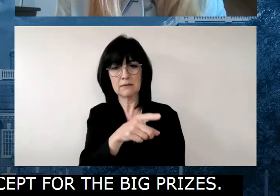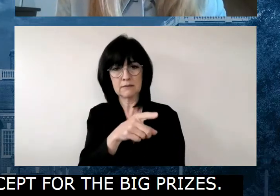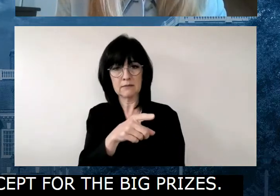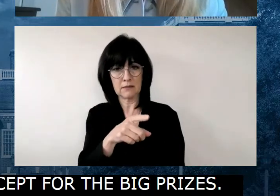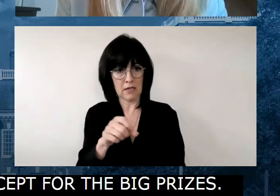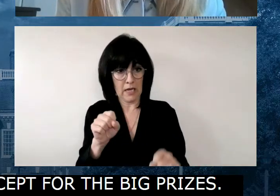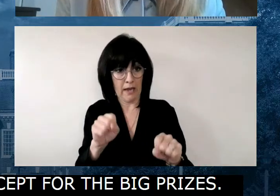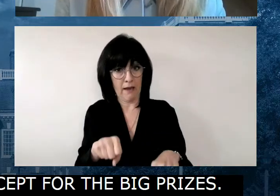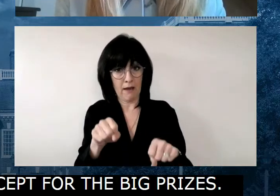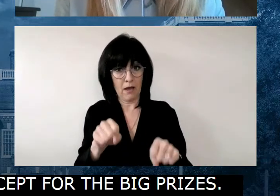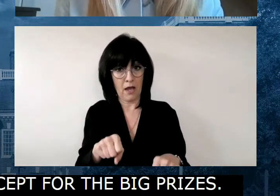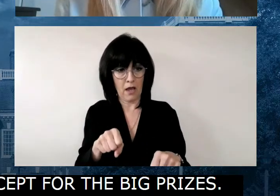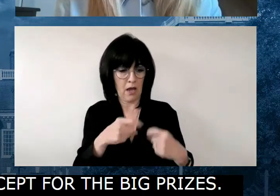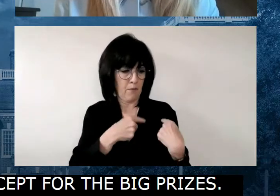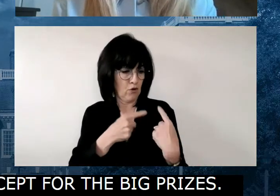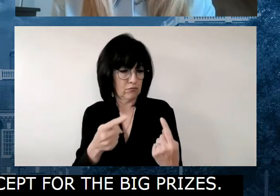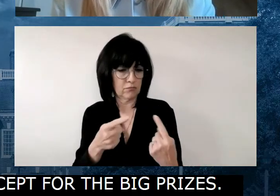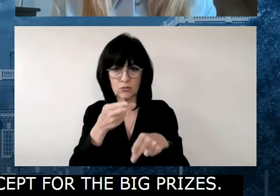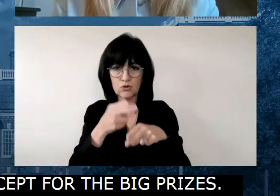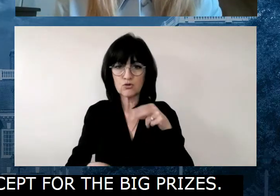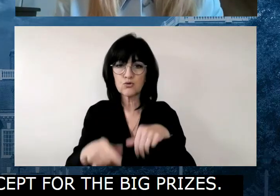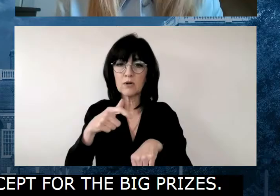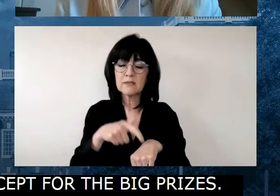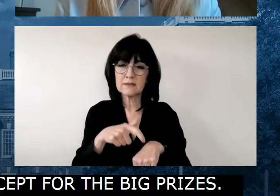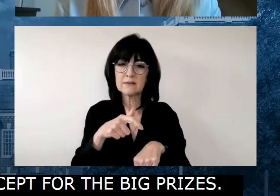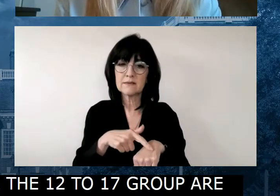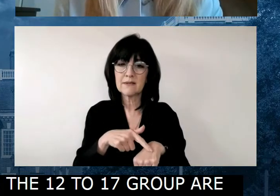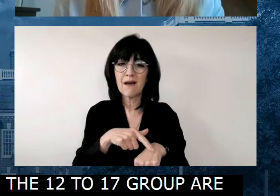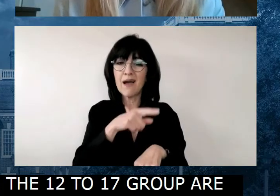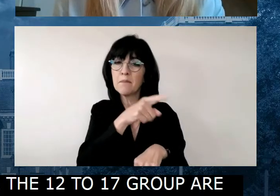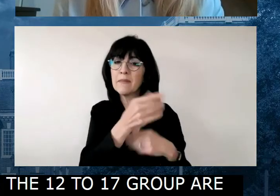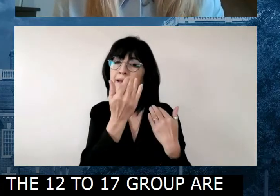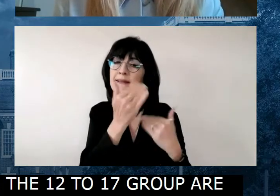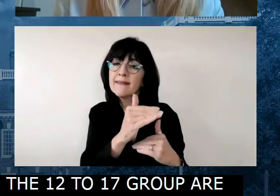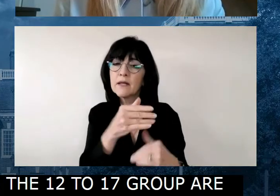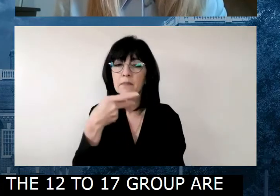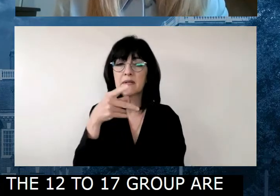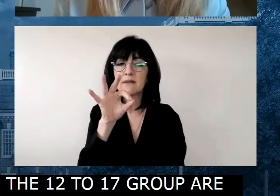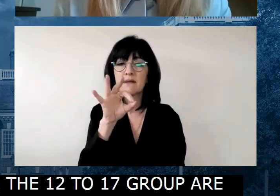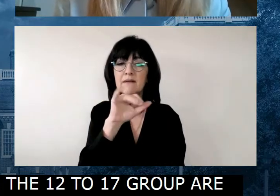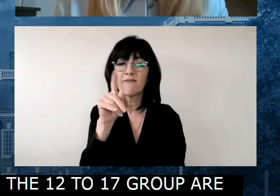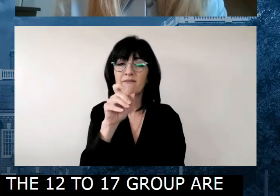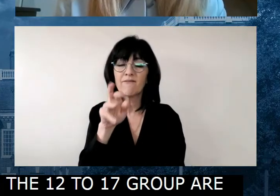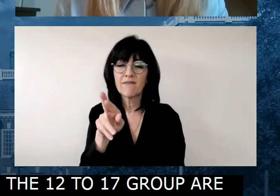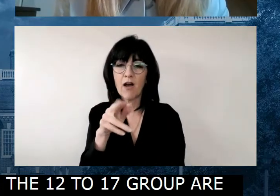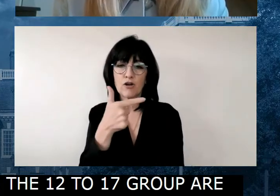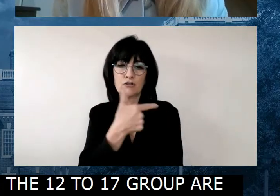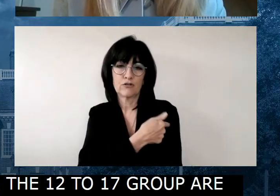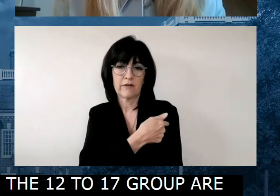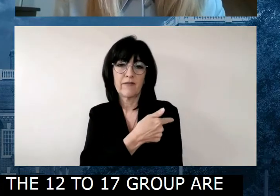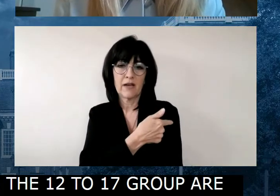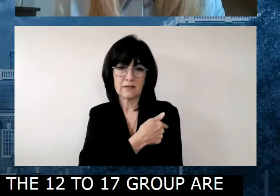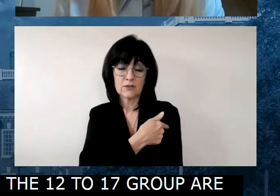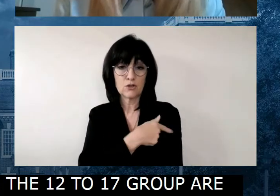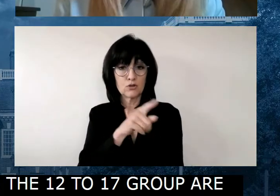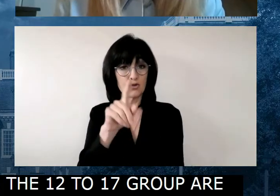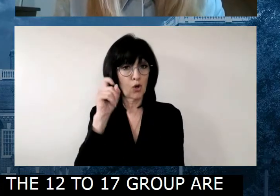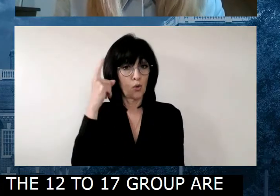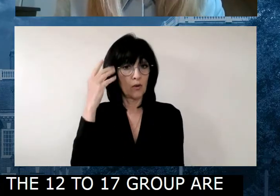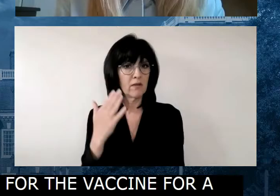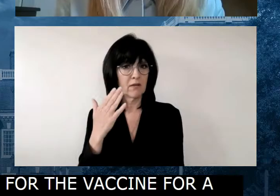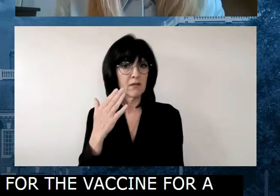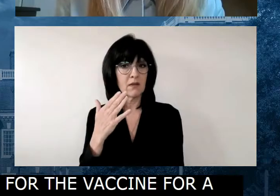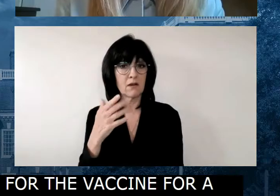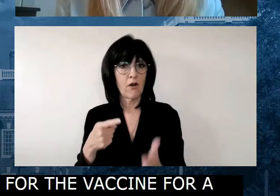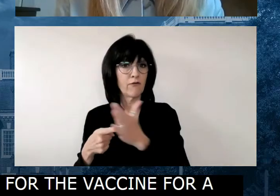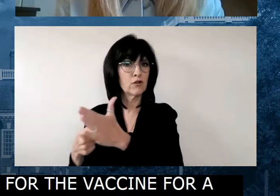short amount of time, and they can only get the Pfizer vaccine. So as the governor showed you, there will be a specific